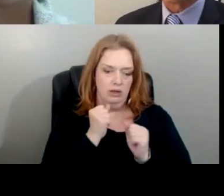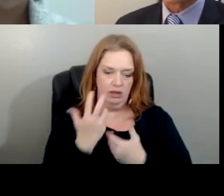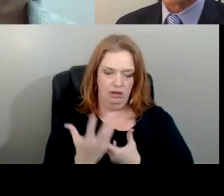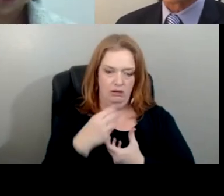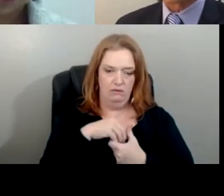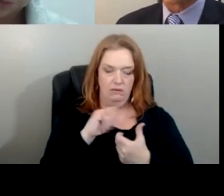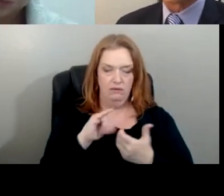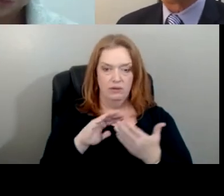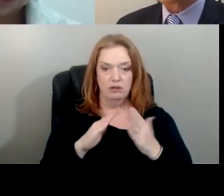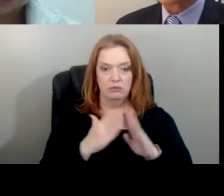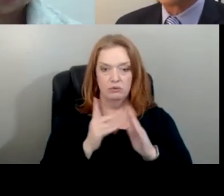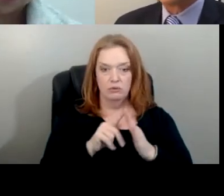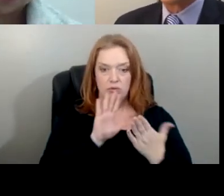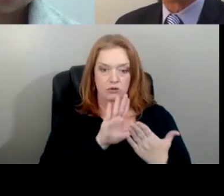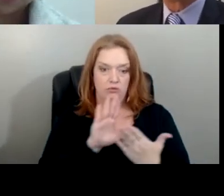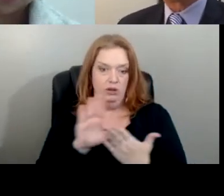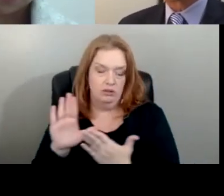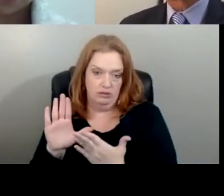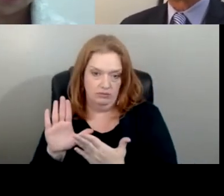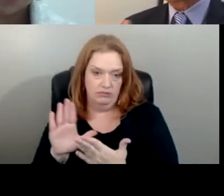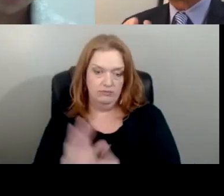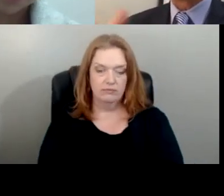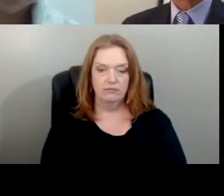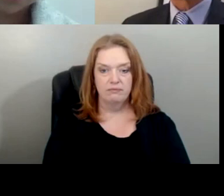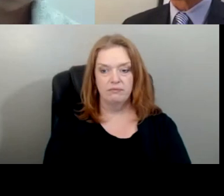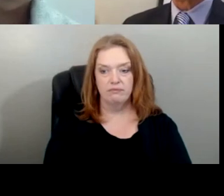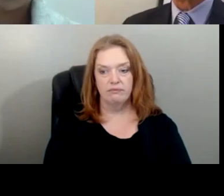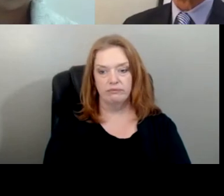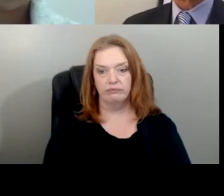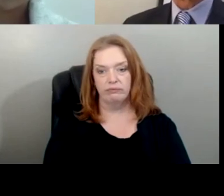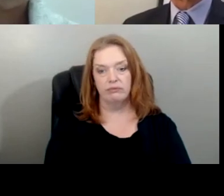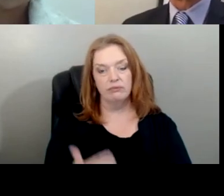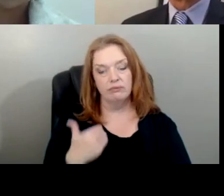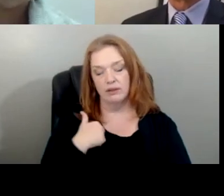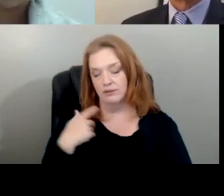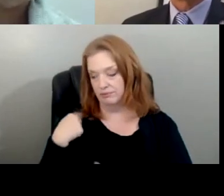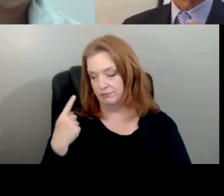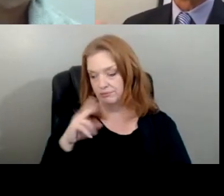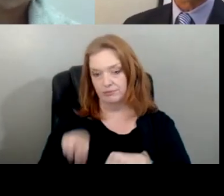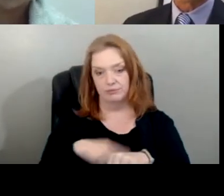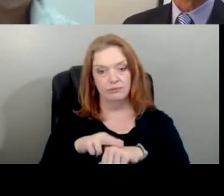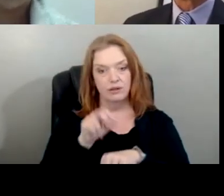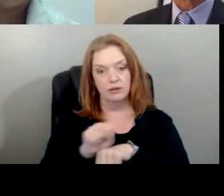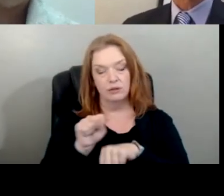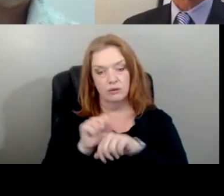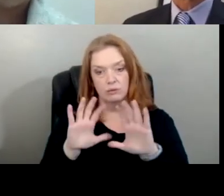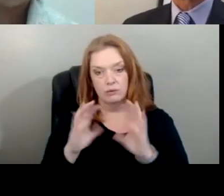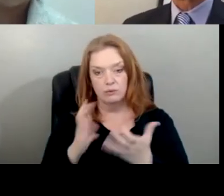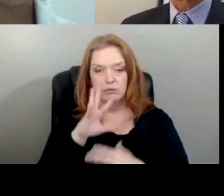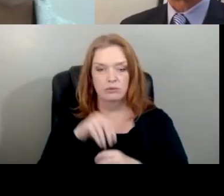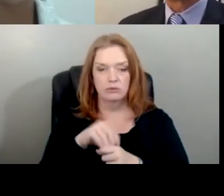in addressing these at all levels? With this, we've had national working groups that have included federal